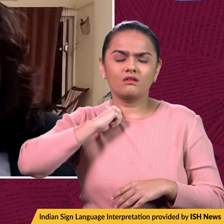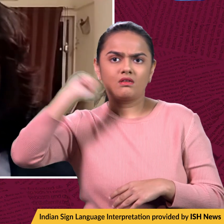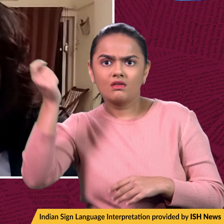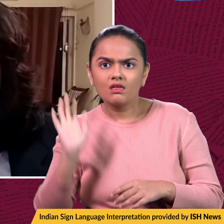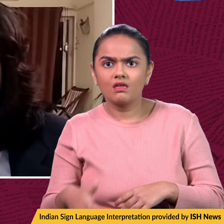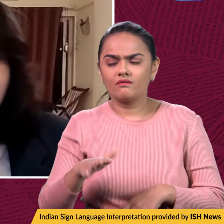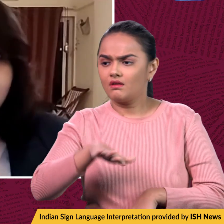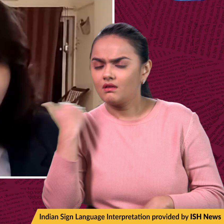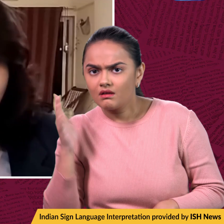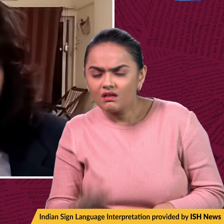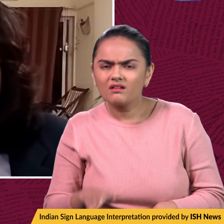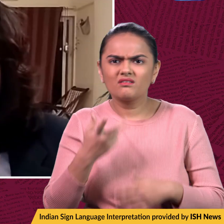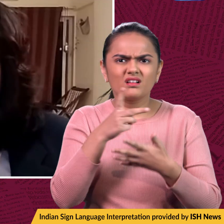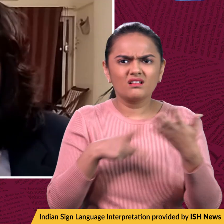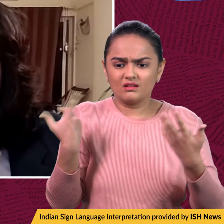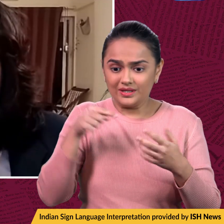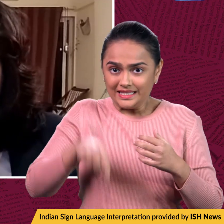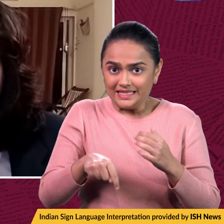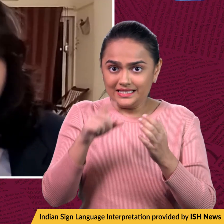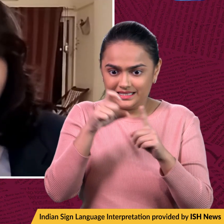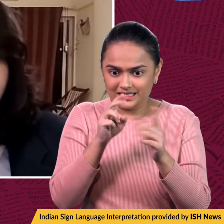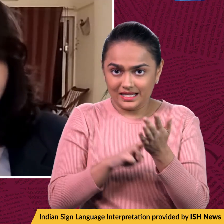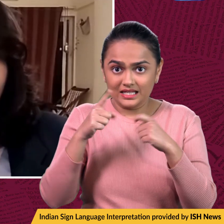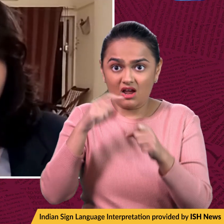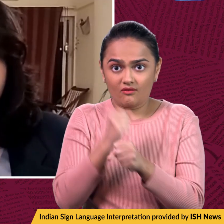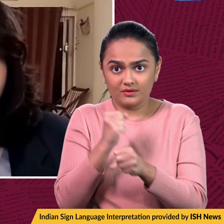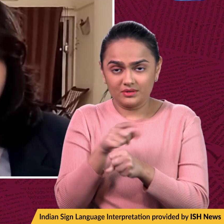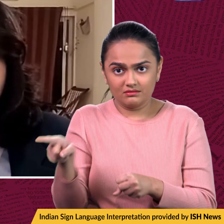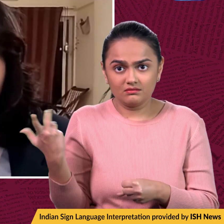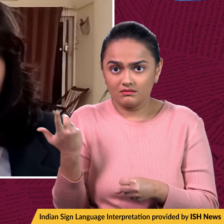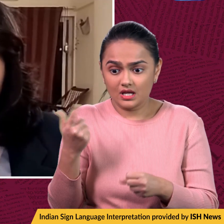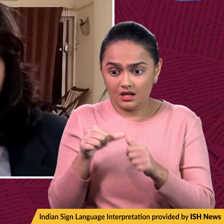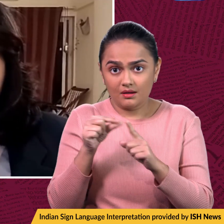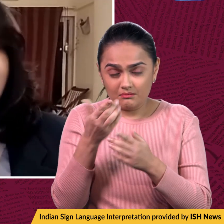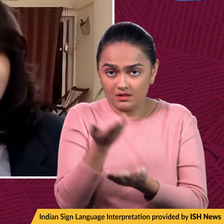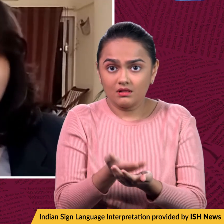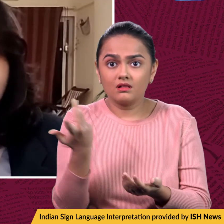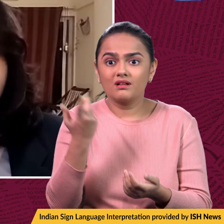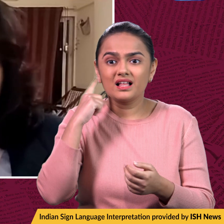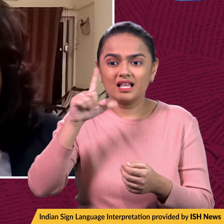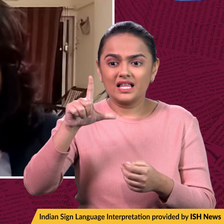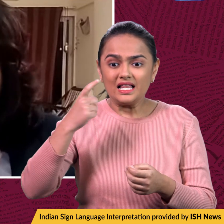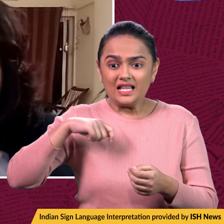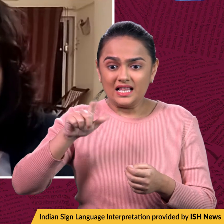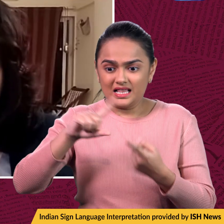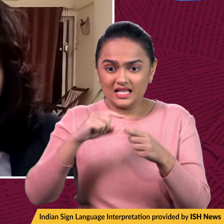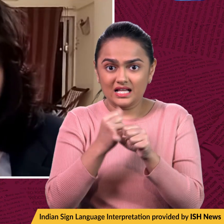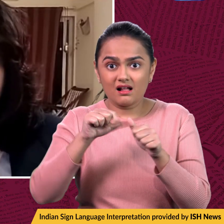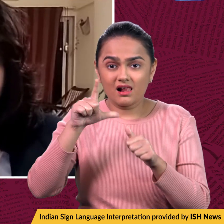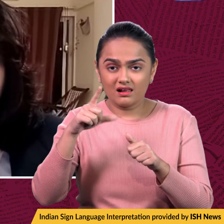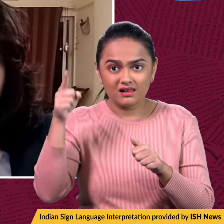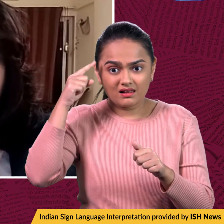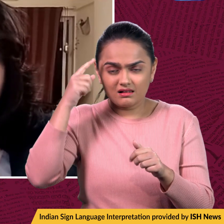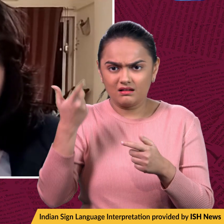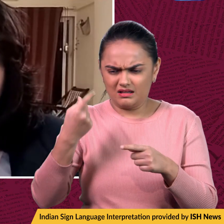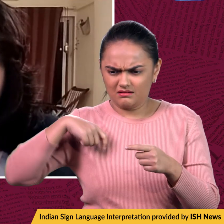quote, "This DMK government moved the Supreme Court with an appeal after obtaining legal opinion. Hearing of the